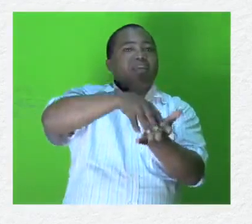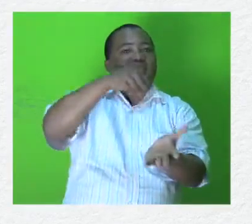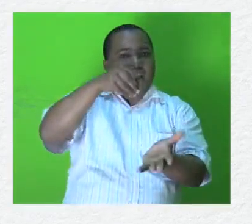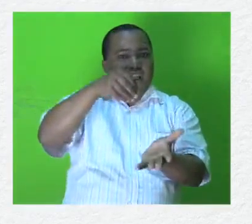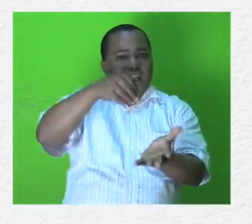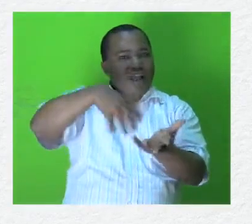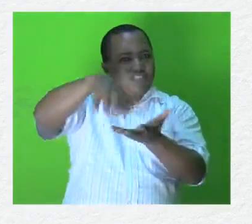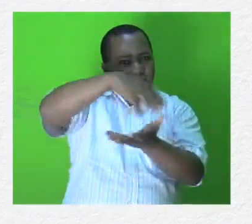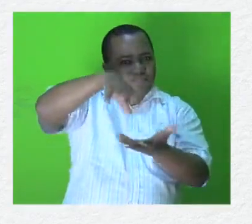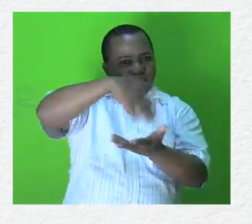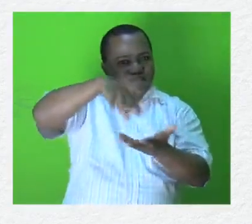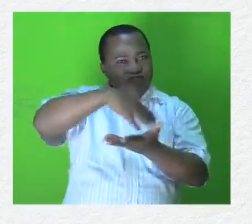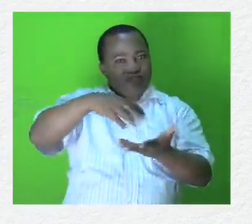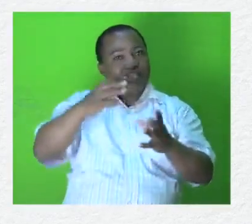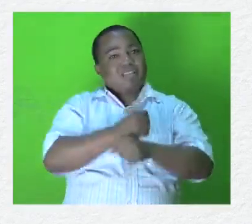and shake them?